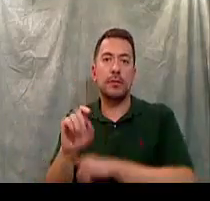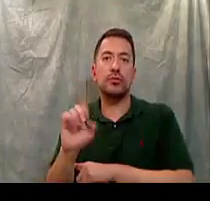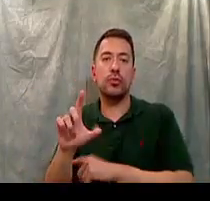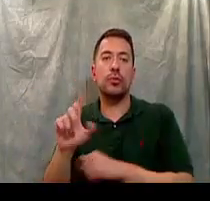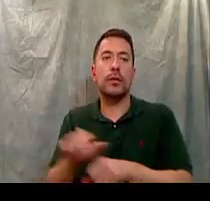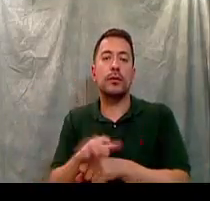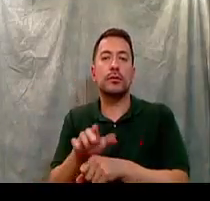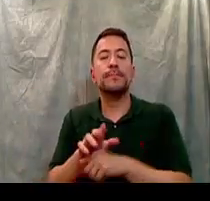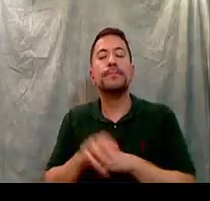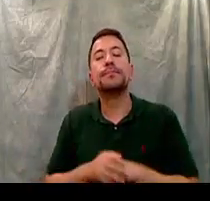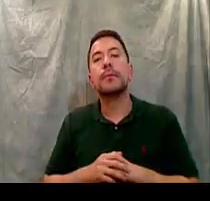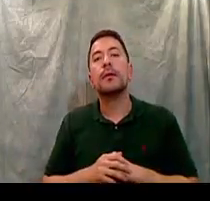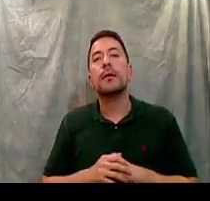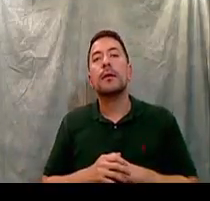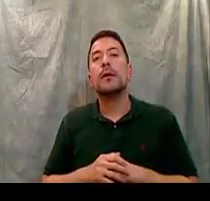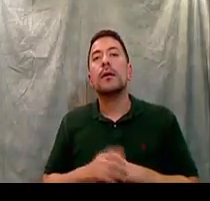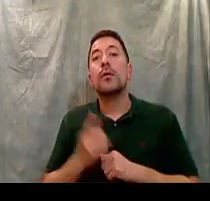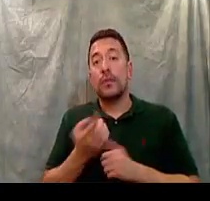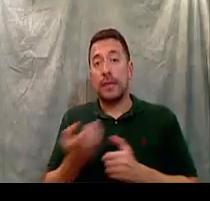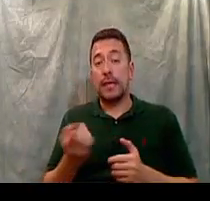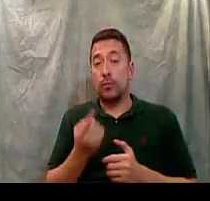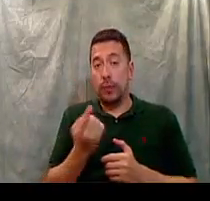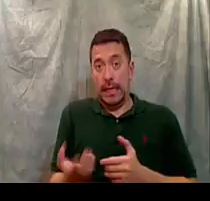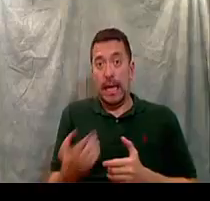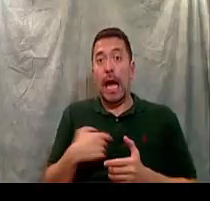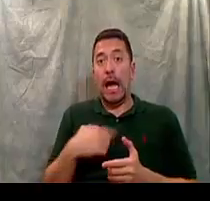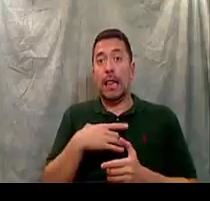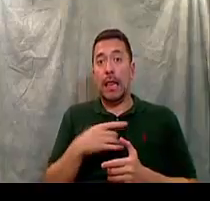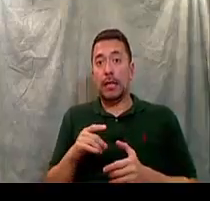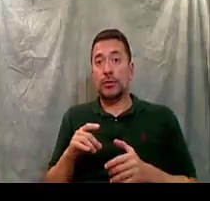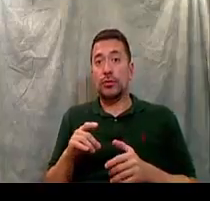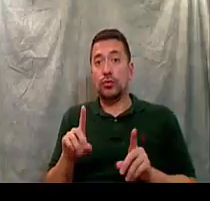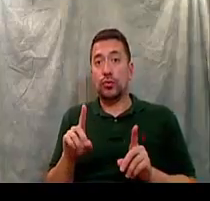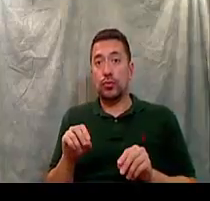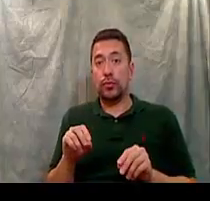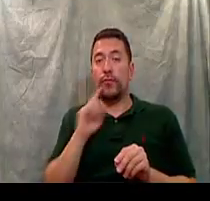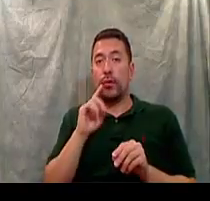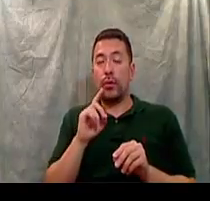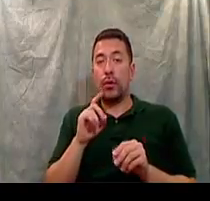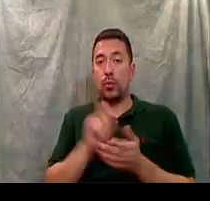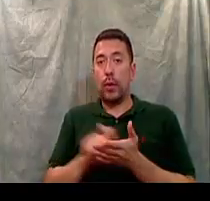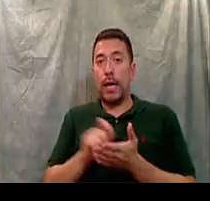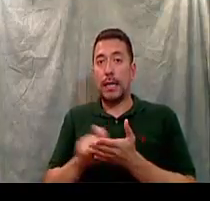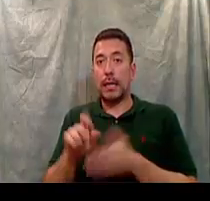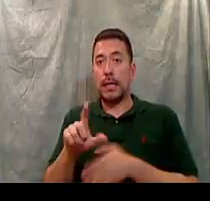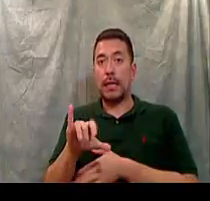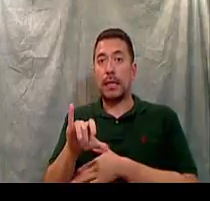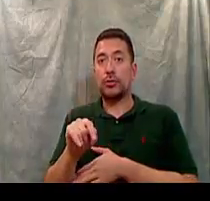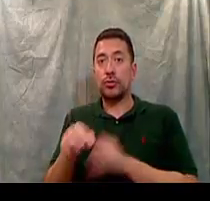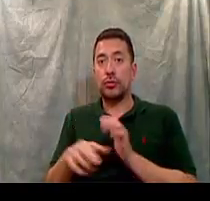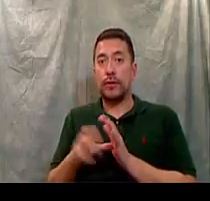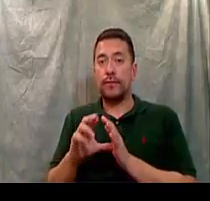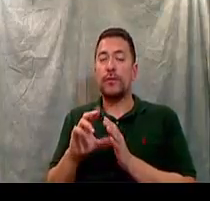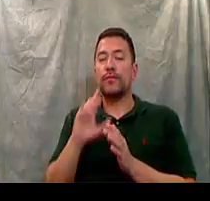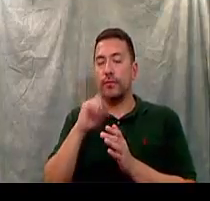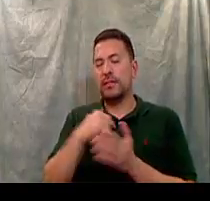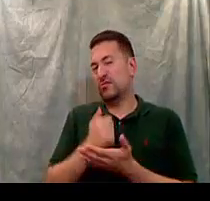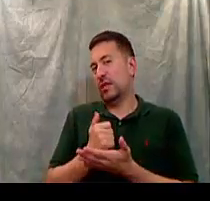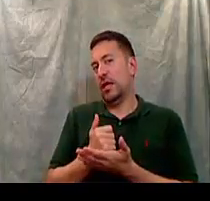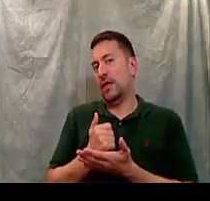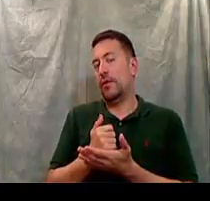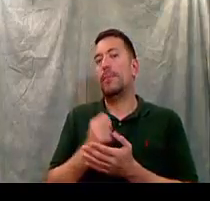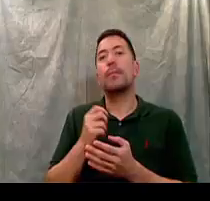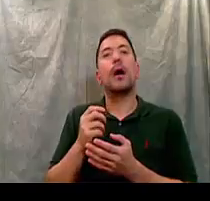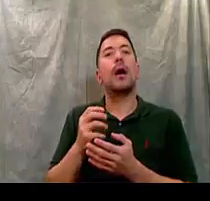Lastly, one thing that I like to do as I prepare for writing a literature review, and I found this to be helpful, is just get these